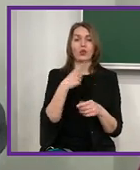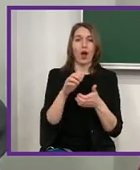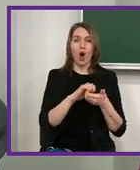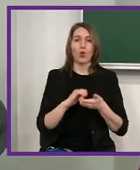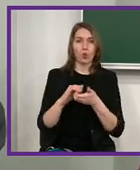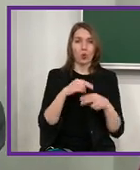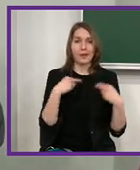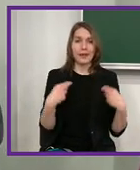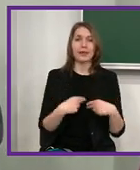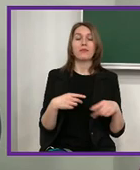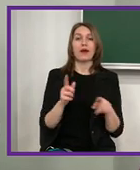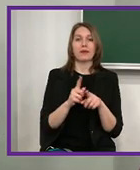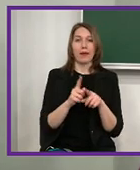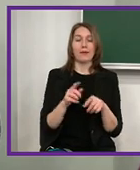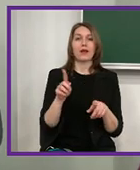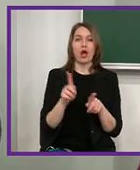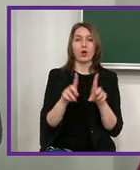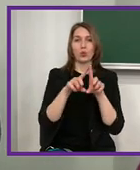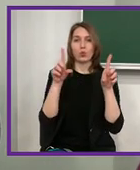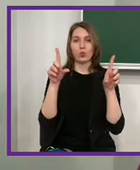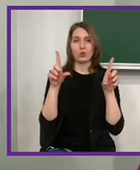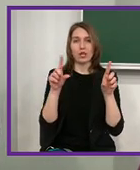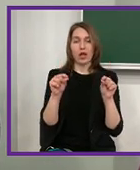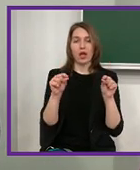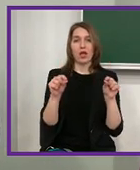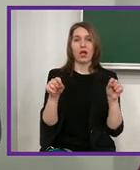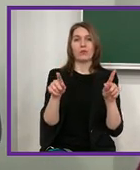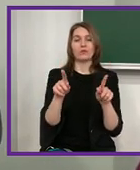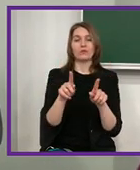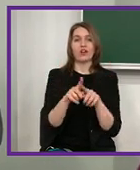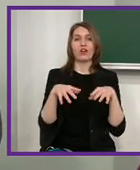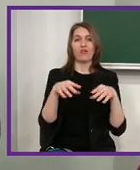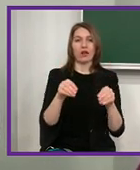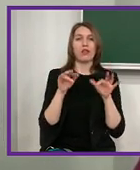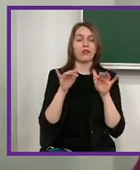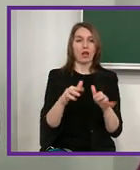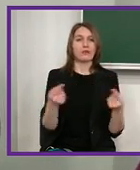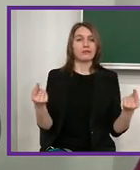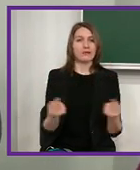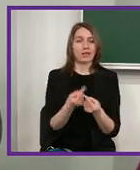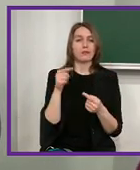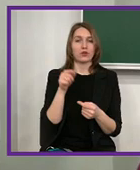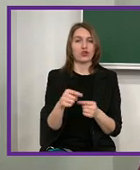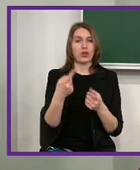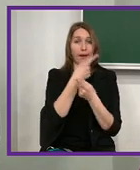recap, in order to have an effective prevention and mitigation strategy, you need to have a clear strategic commitment,